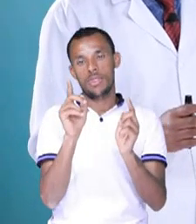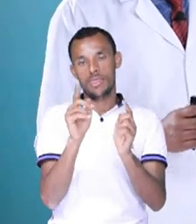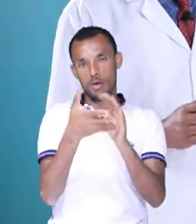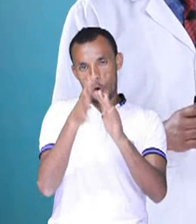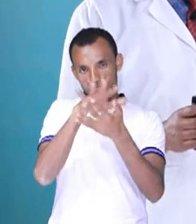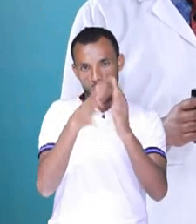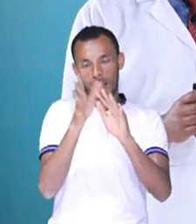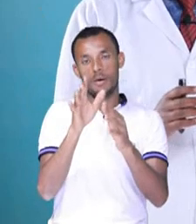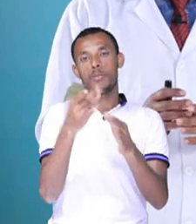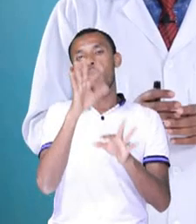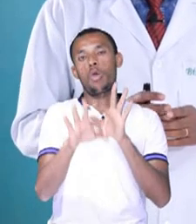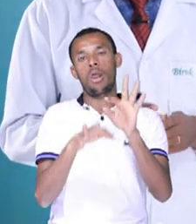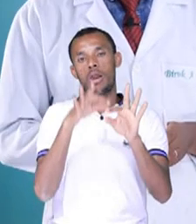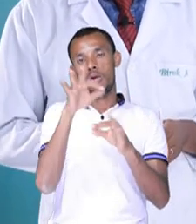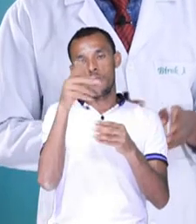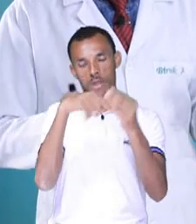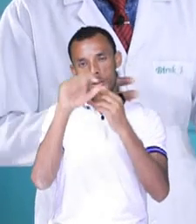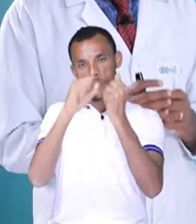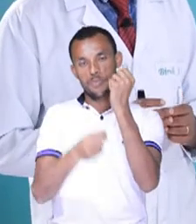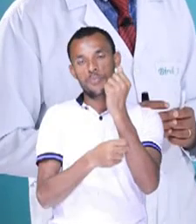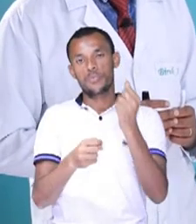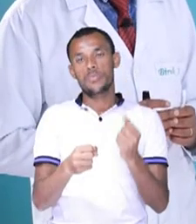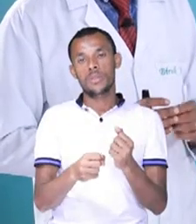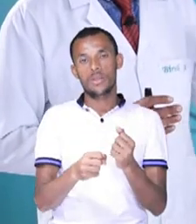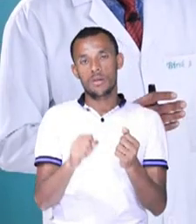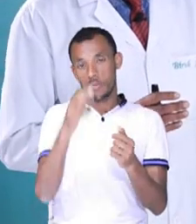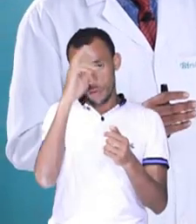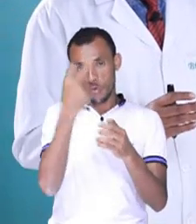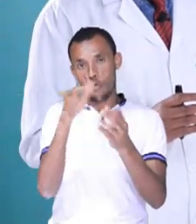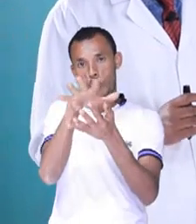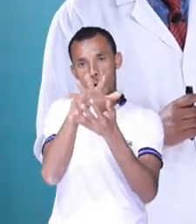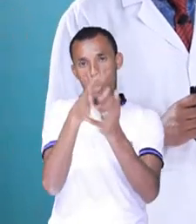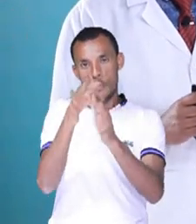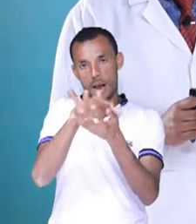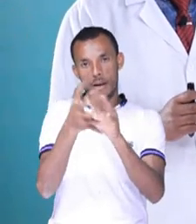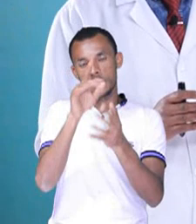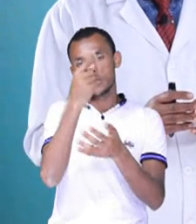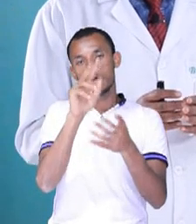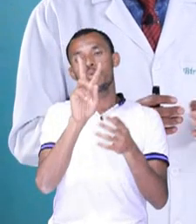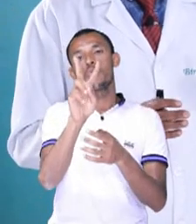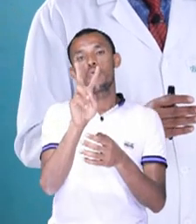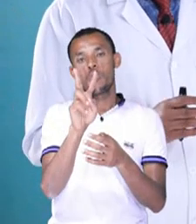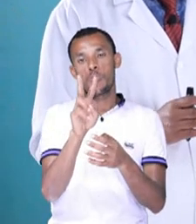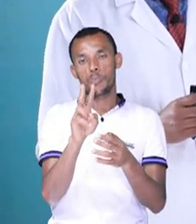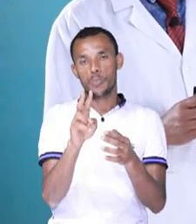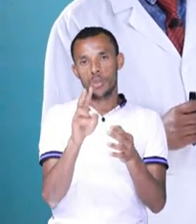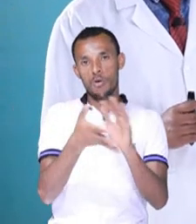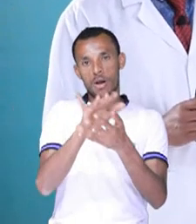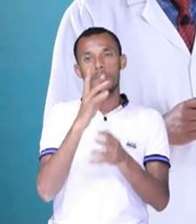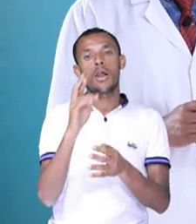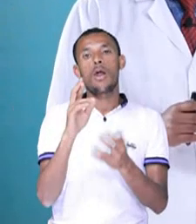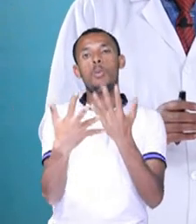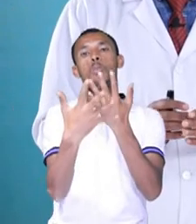overlap, molecular orbitals are formed because of overlap. The 2 types of molecular orbitals are bonding